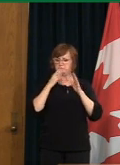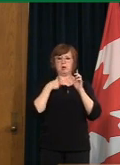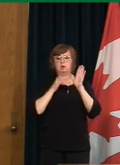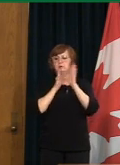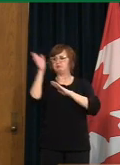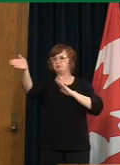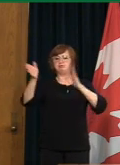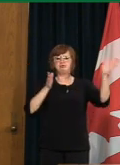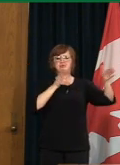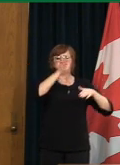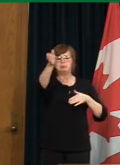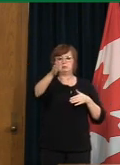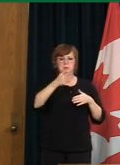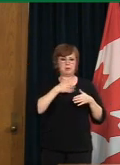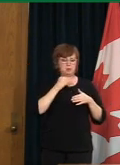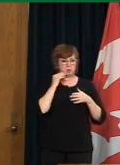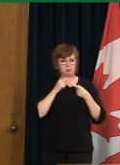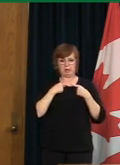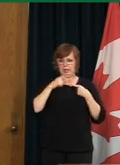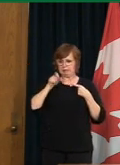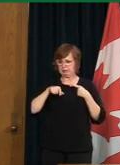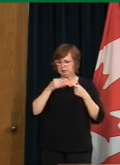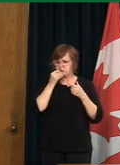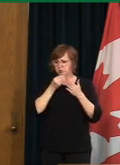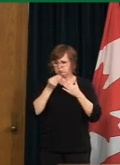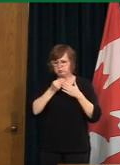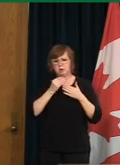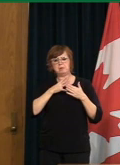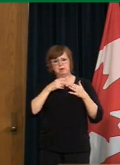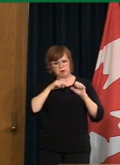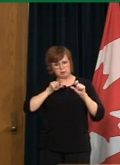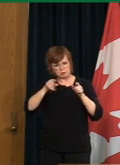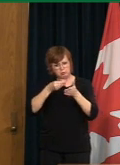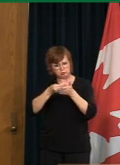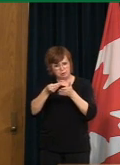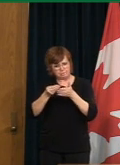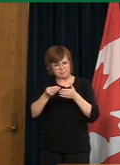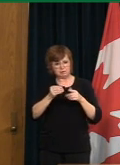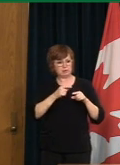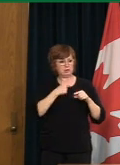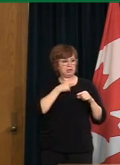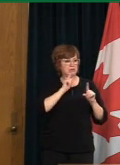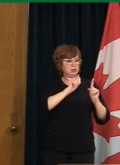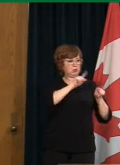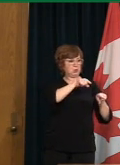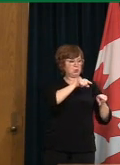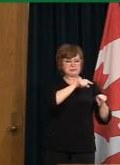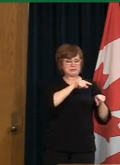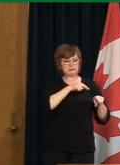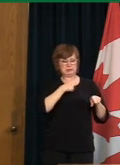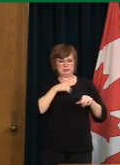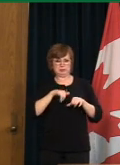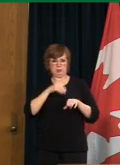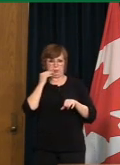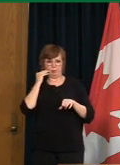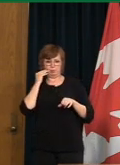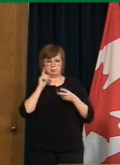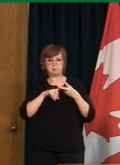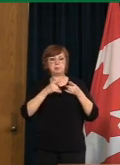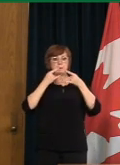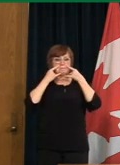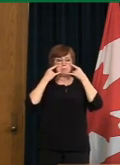it's necessary. This means that you wear a mask when you do go out into public places. This means you adhere to the physical